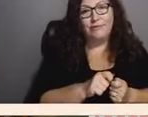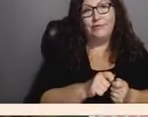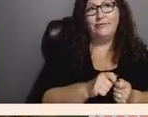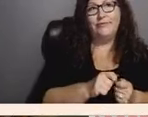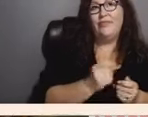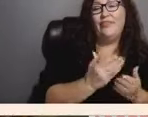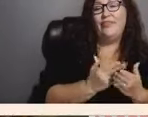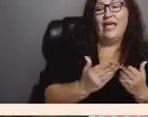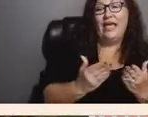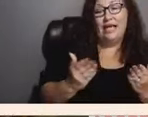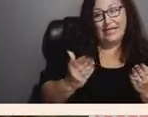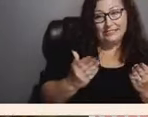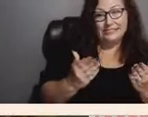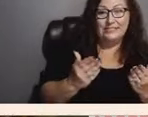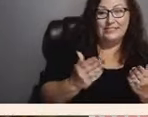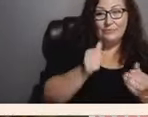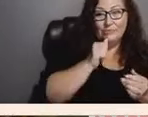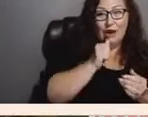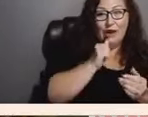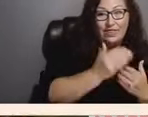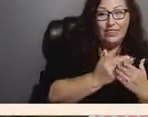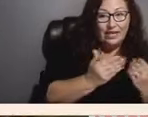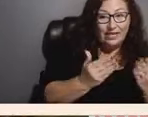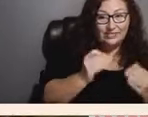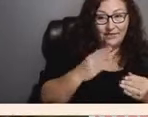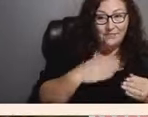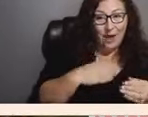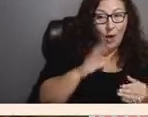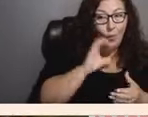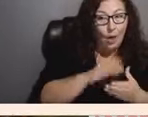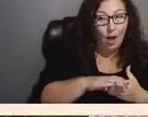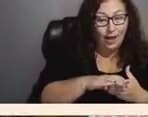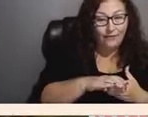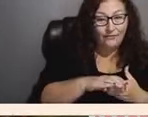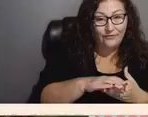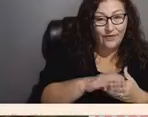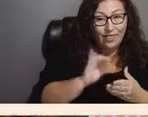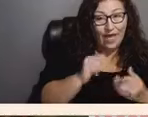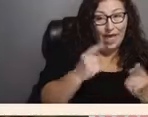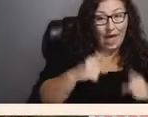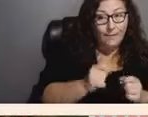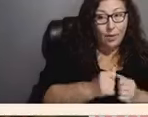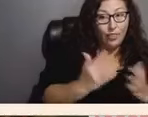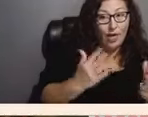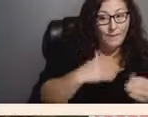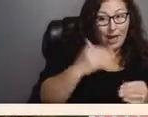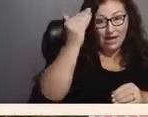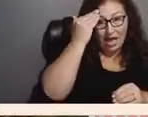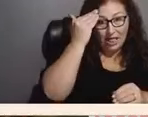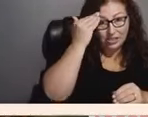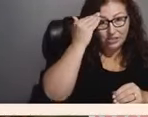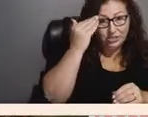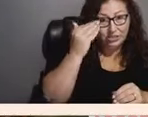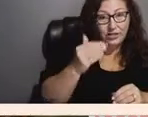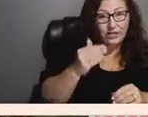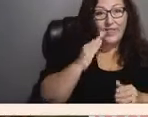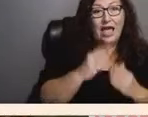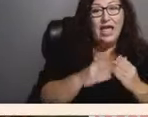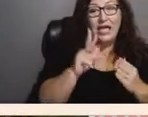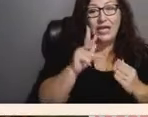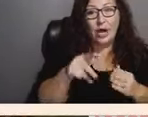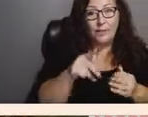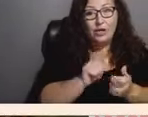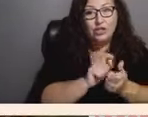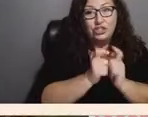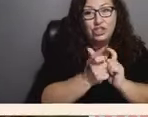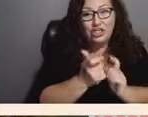my wife that happened without my knowledge that it wound up changing a different color. It went